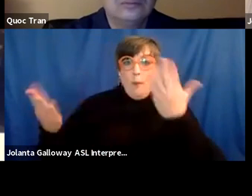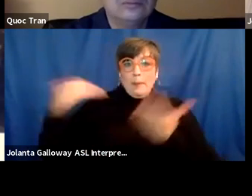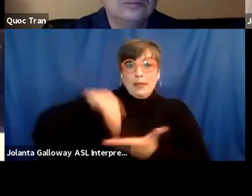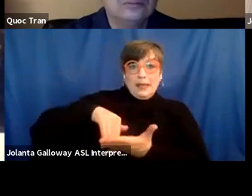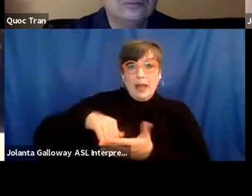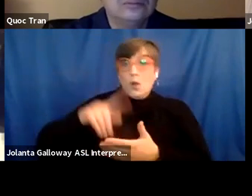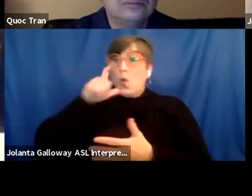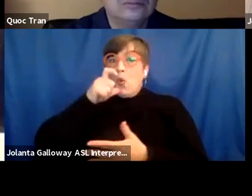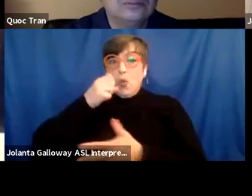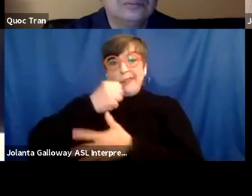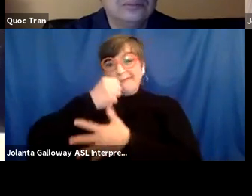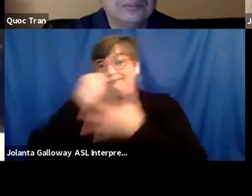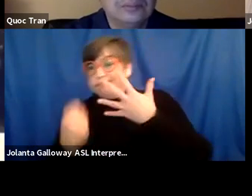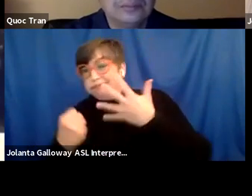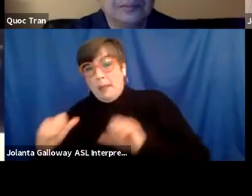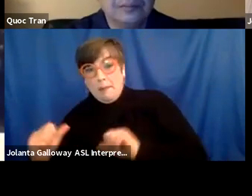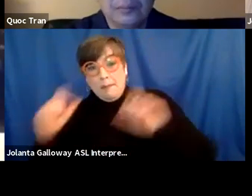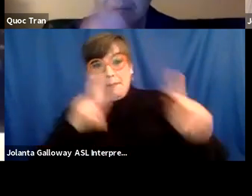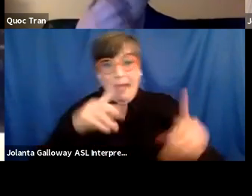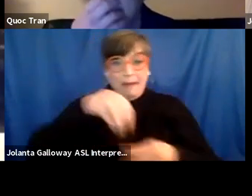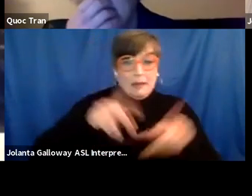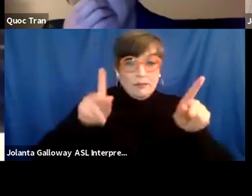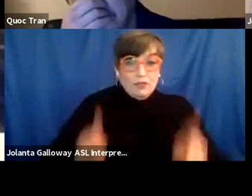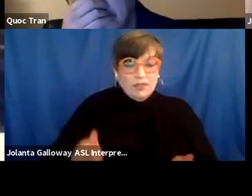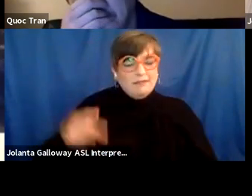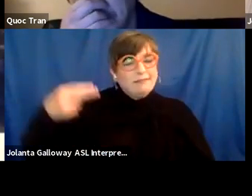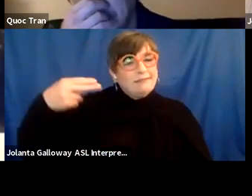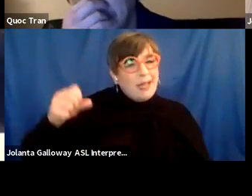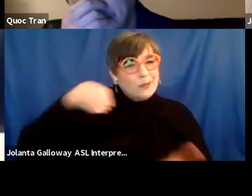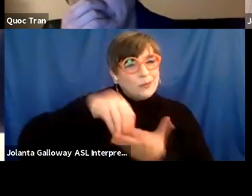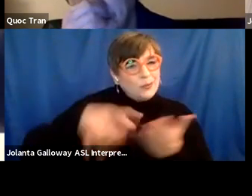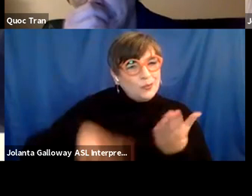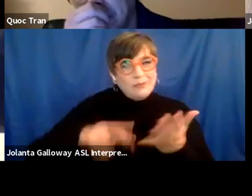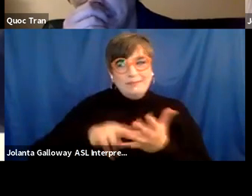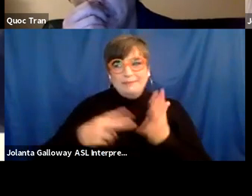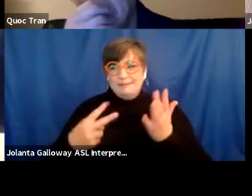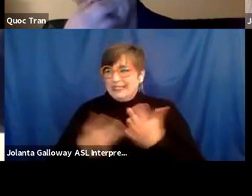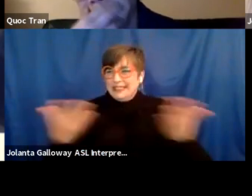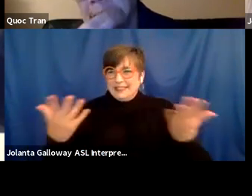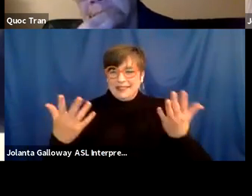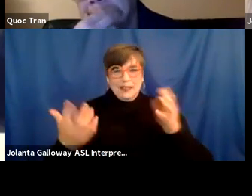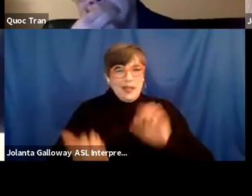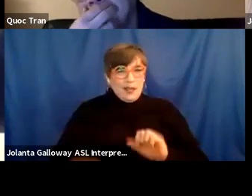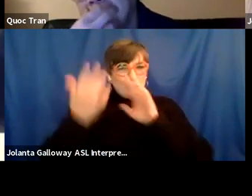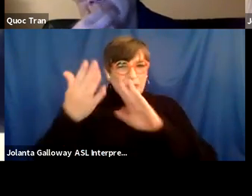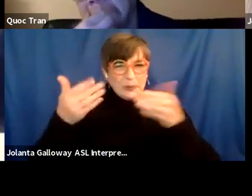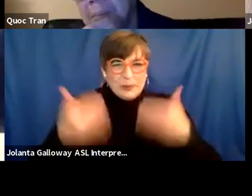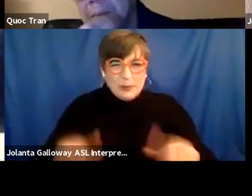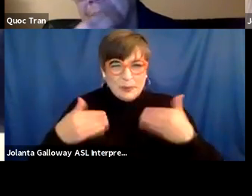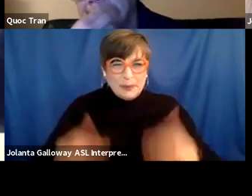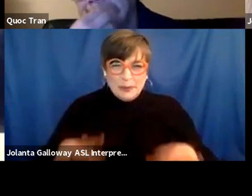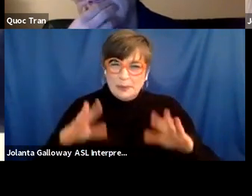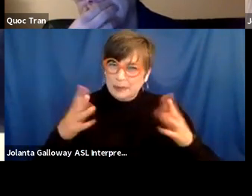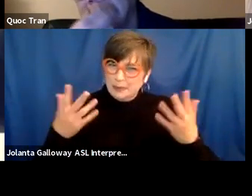last to get back to in-person. So how do we address what clearly is a very, very troubling set